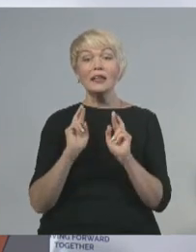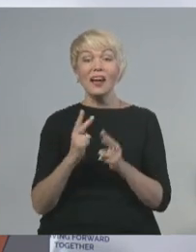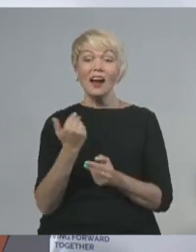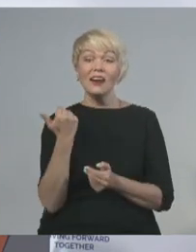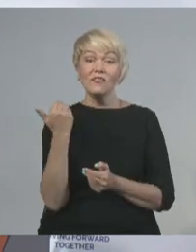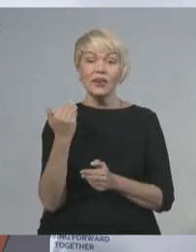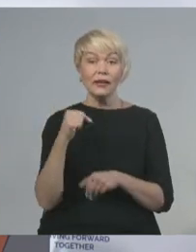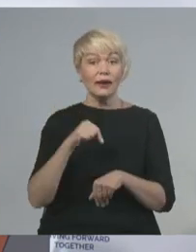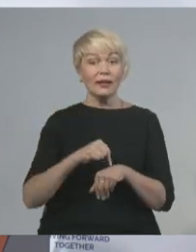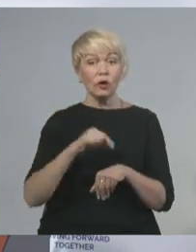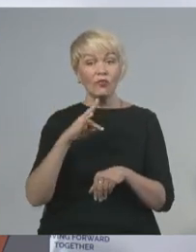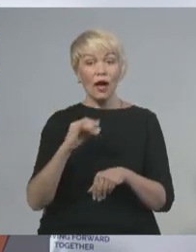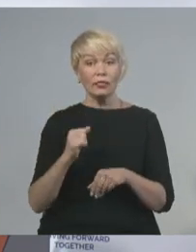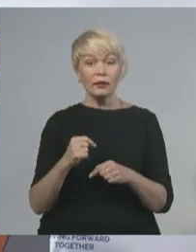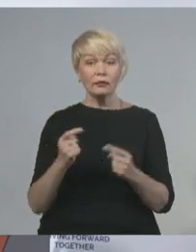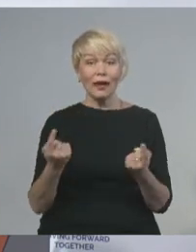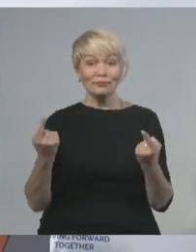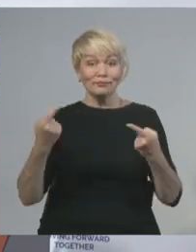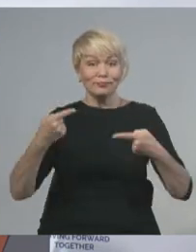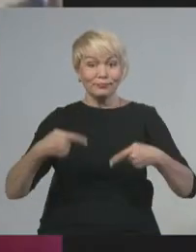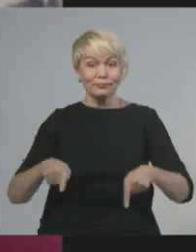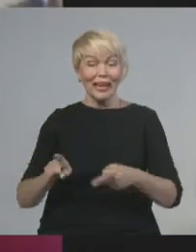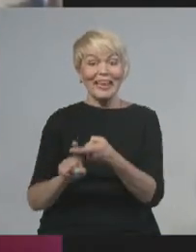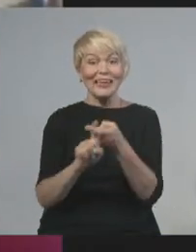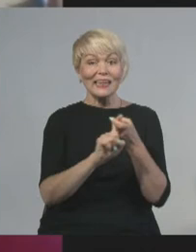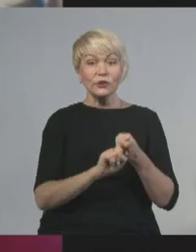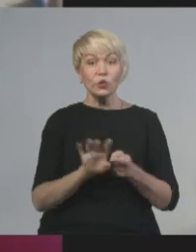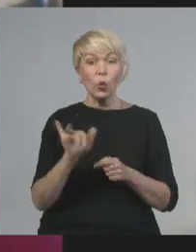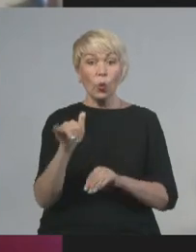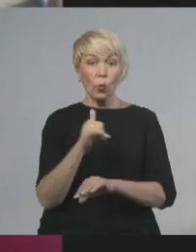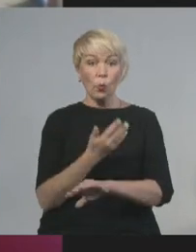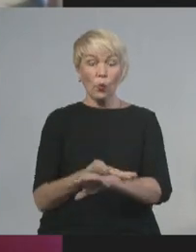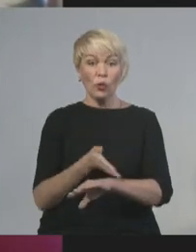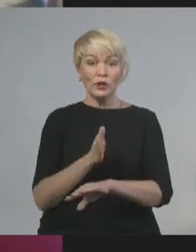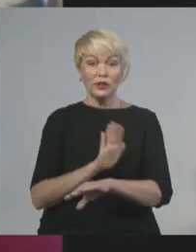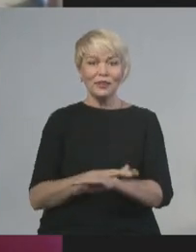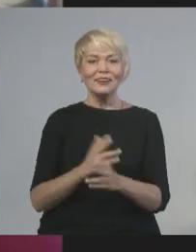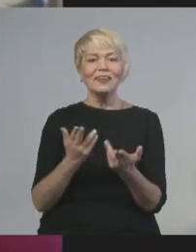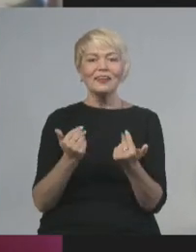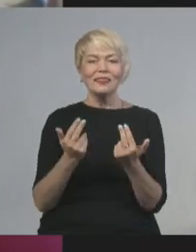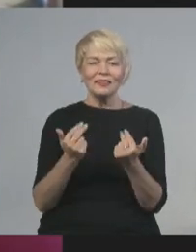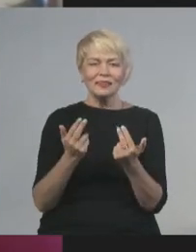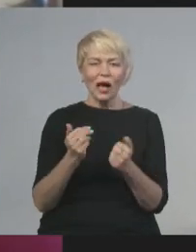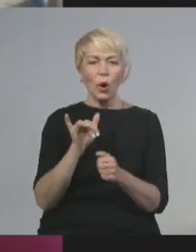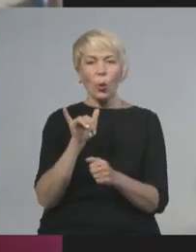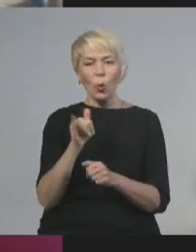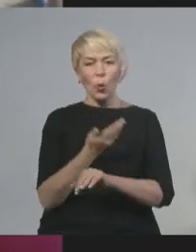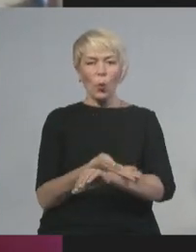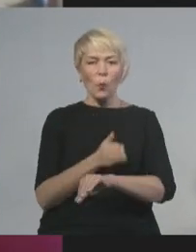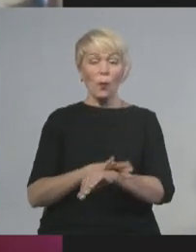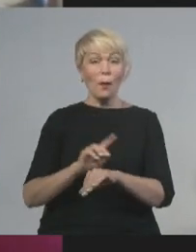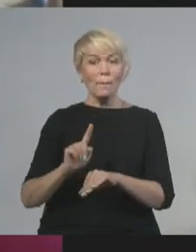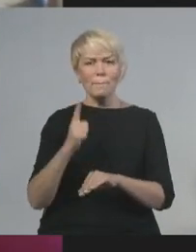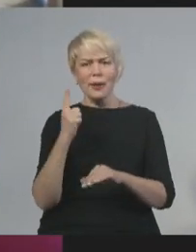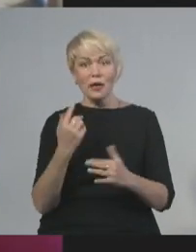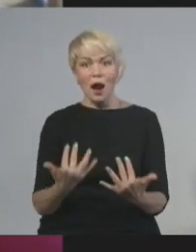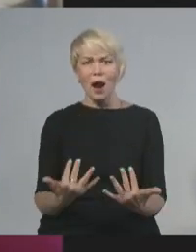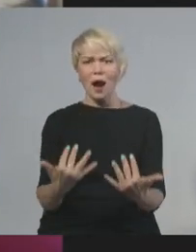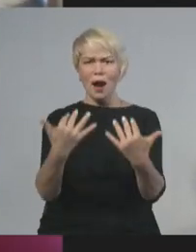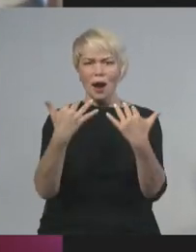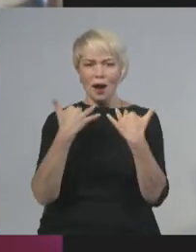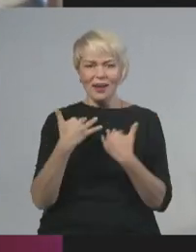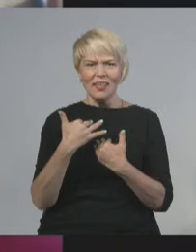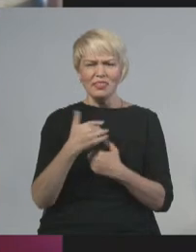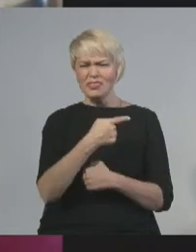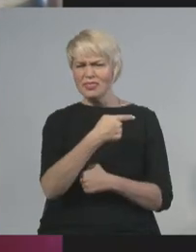uh yes in in poland uh initially there was of course we were bombarded with negative news and uh and then the media